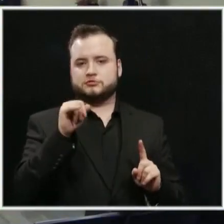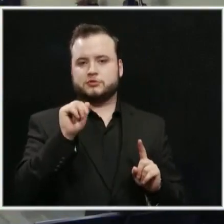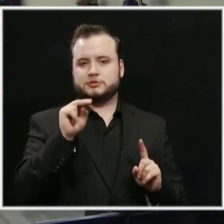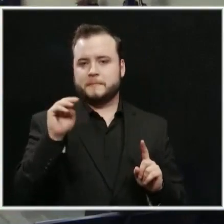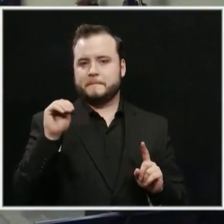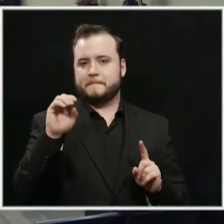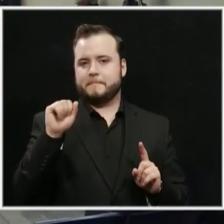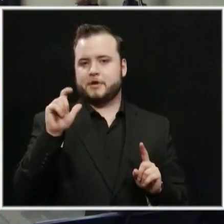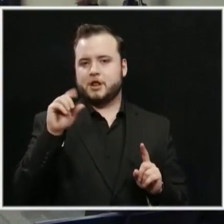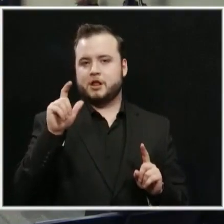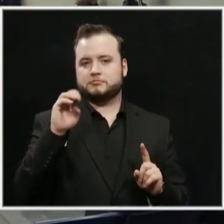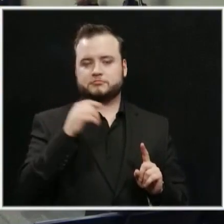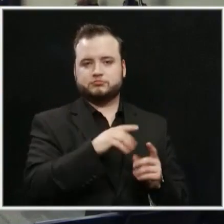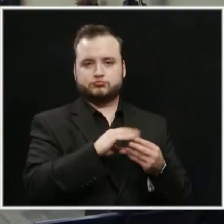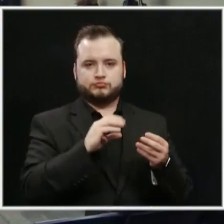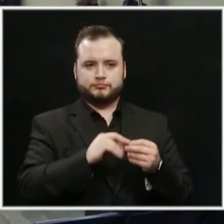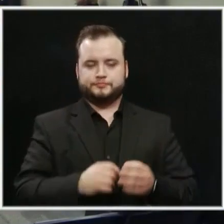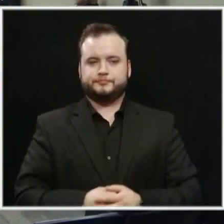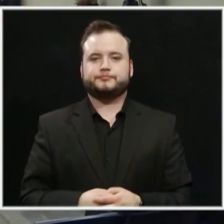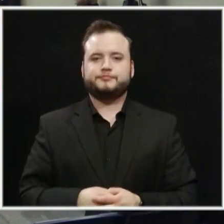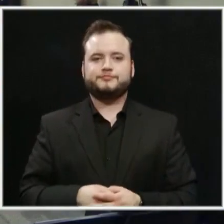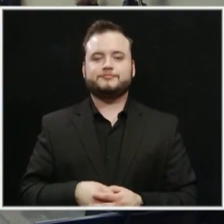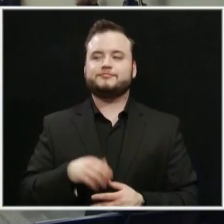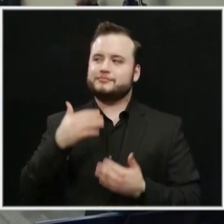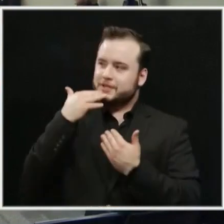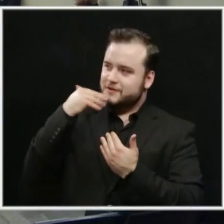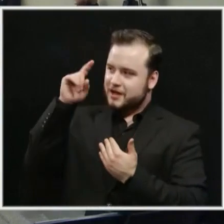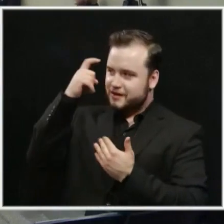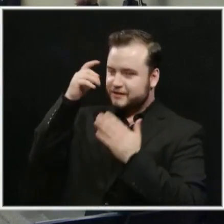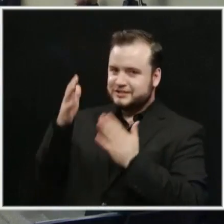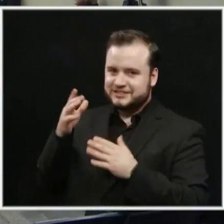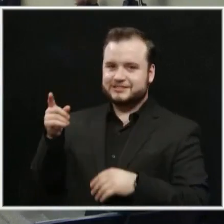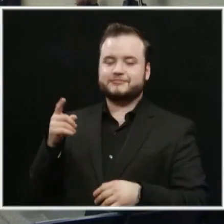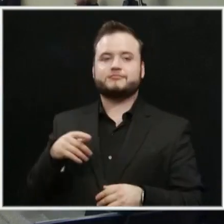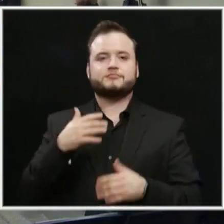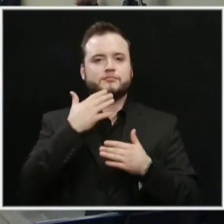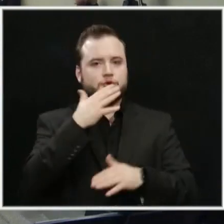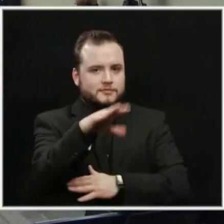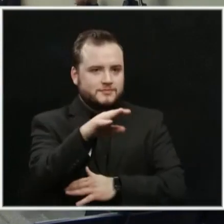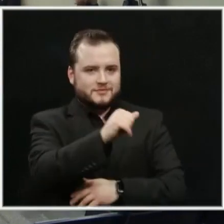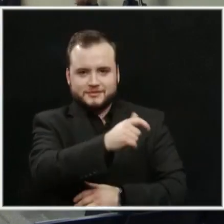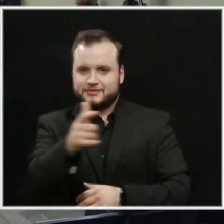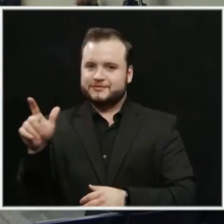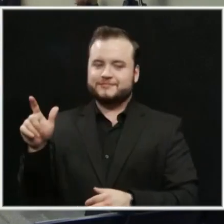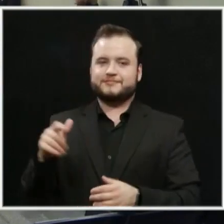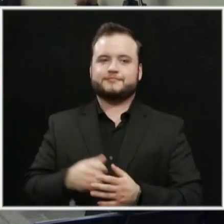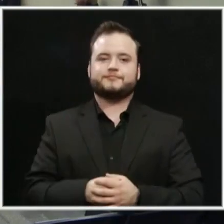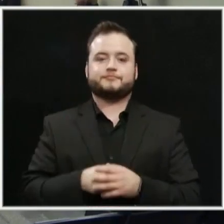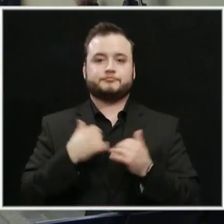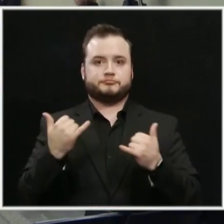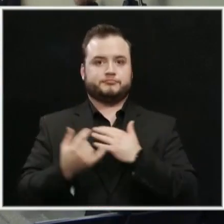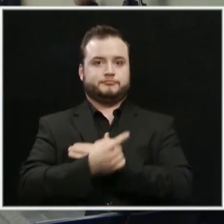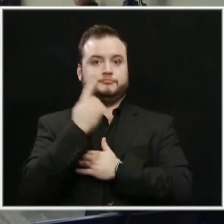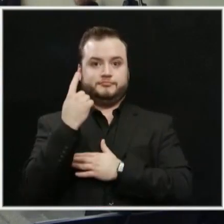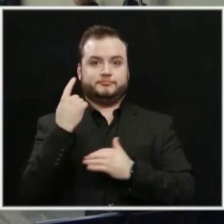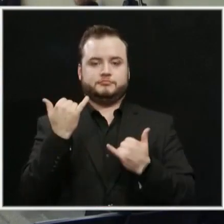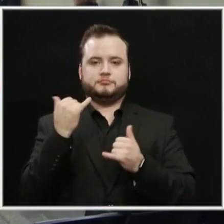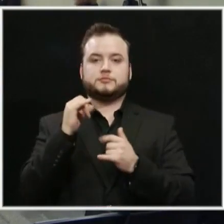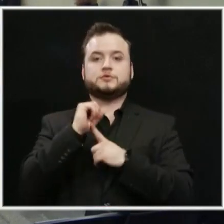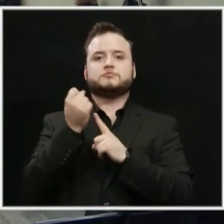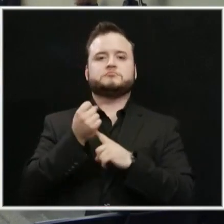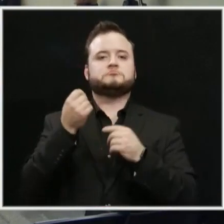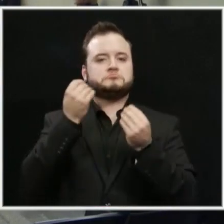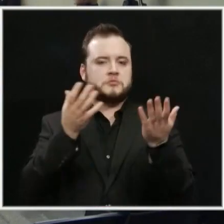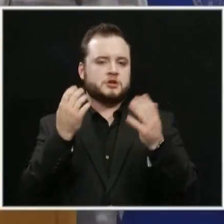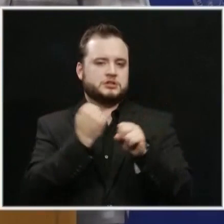Thank you, Governor. Good afternoon, everyone. Well, I have today's situation update from around the world and here in Minnesota.